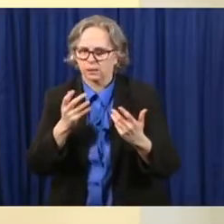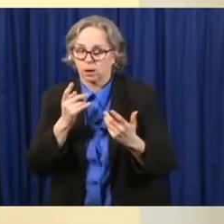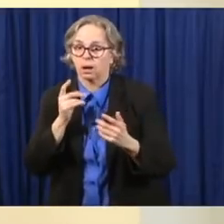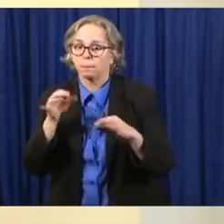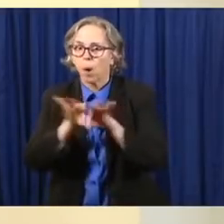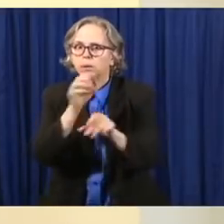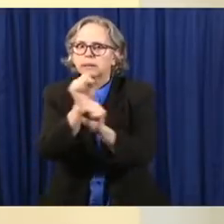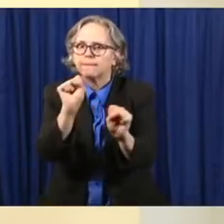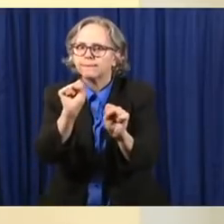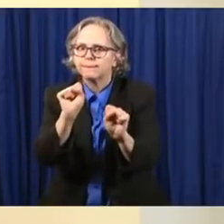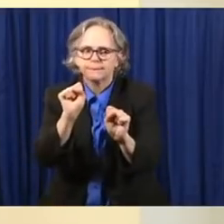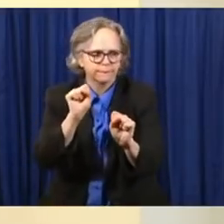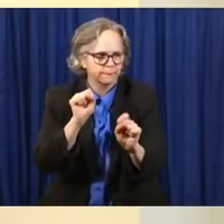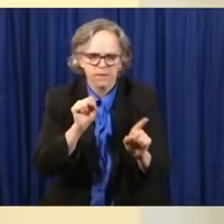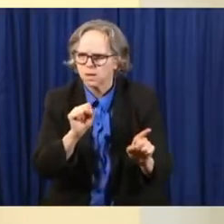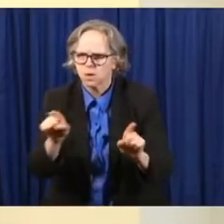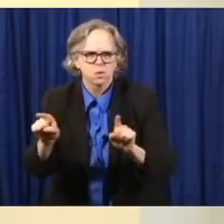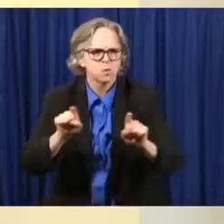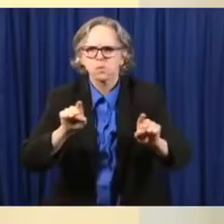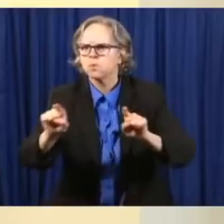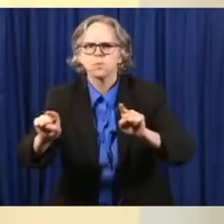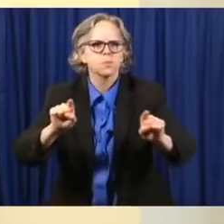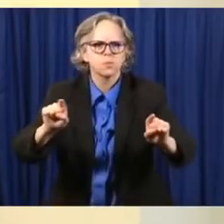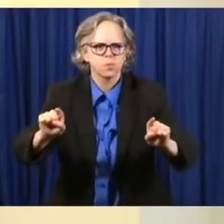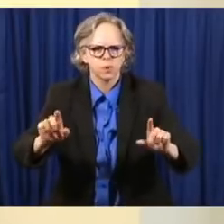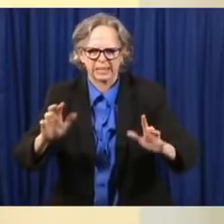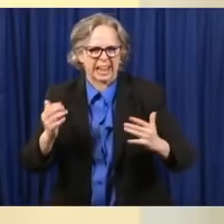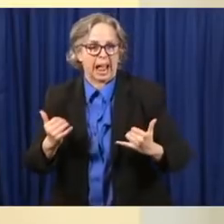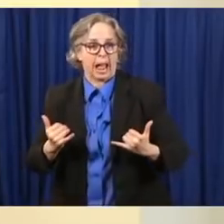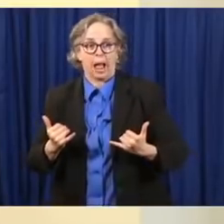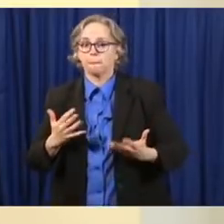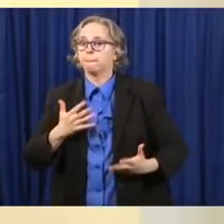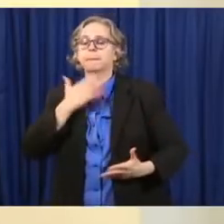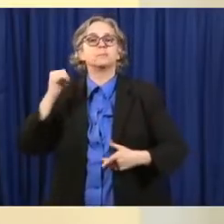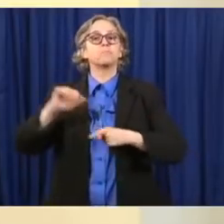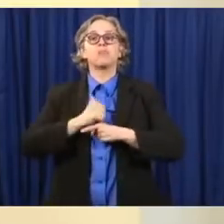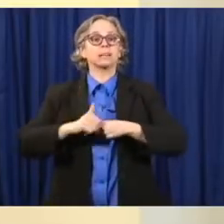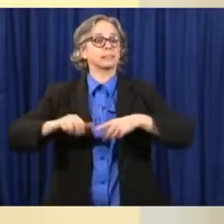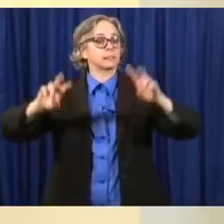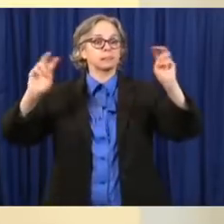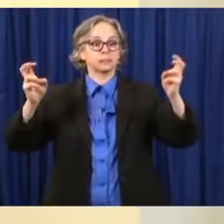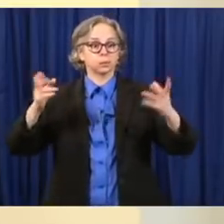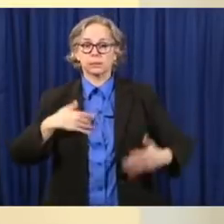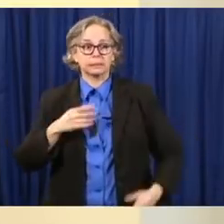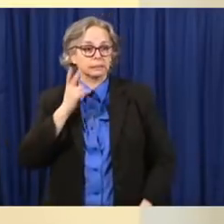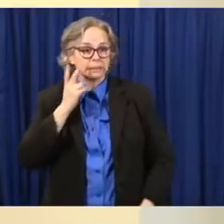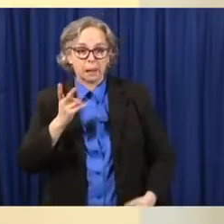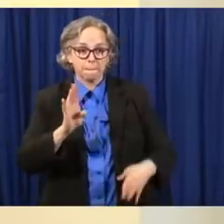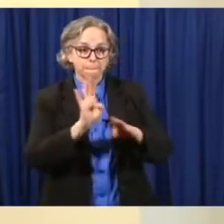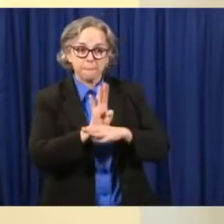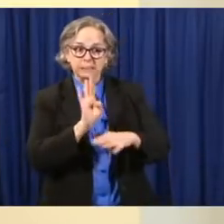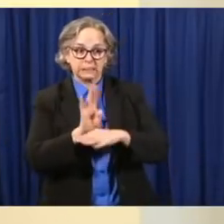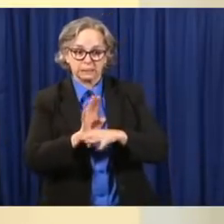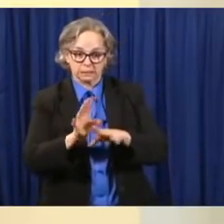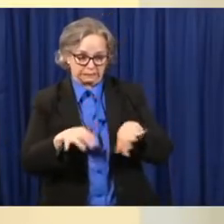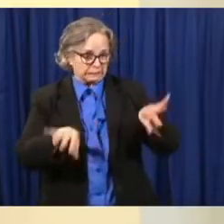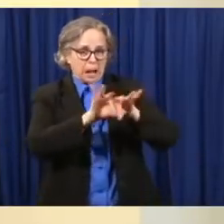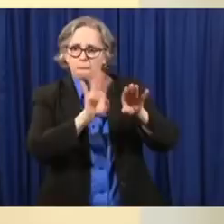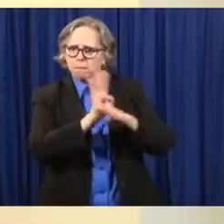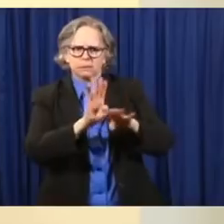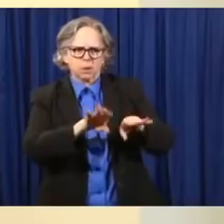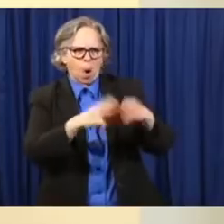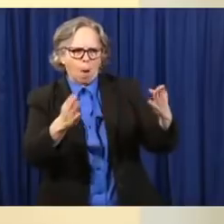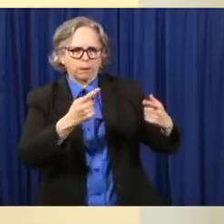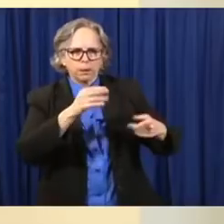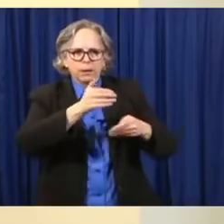We've seen this in essential businesses where we now have plexiglass and we now walk down aisles in the grocery store differently. And